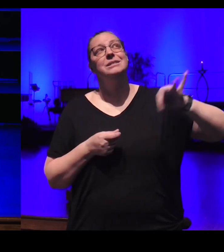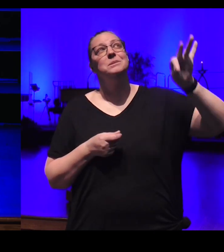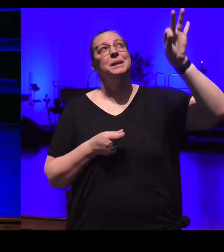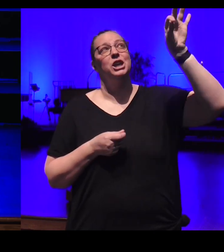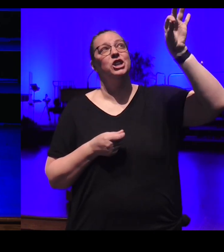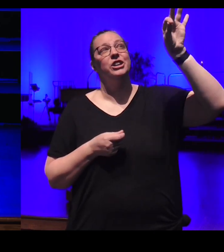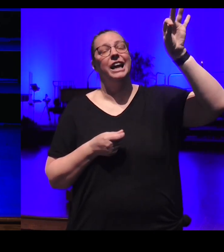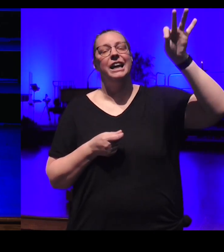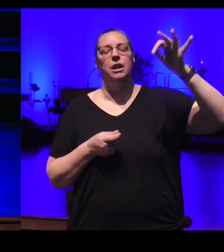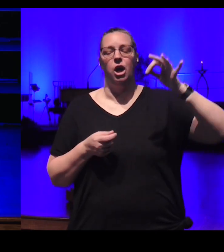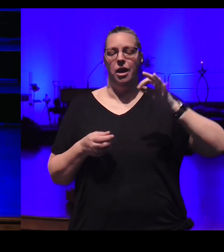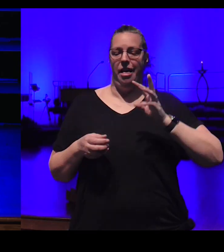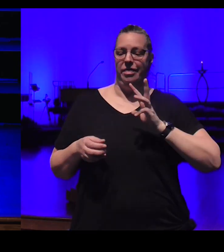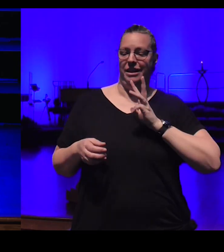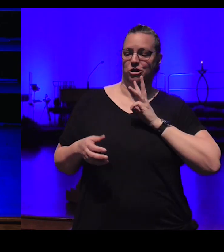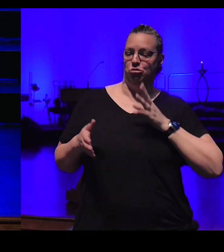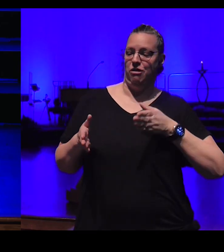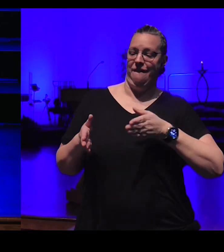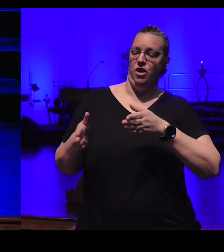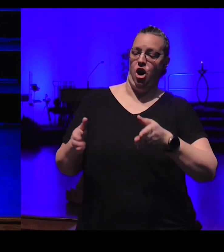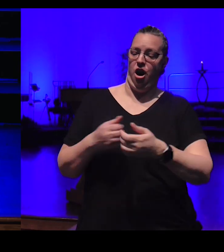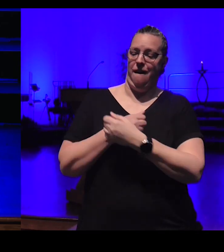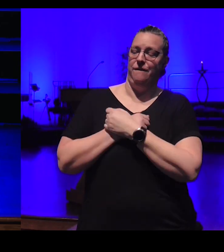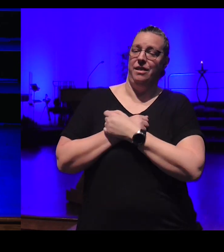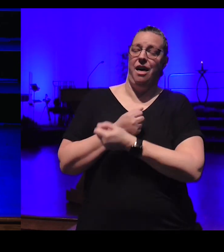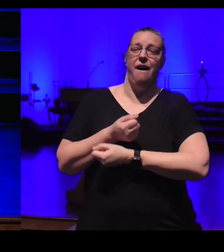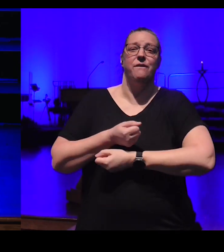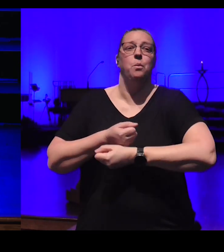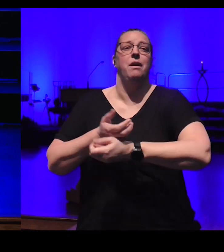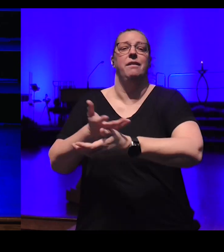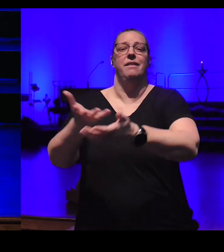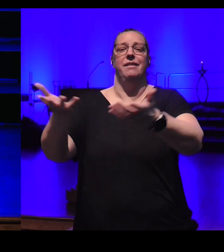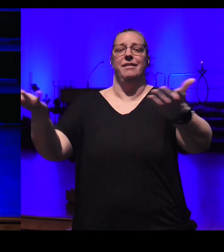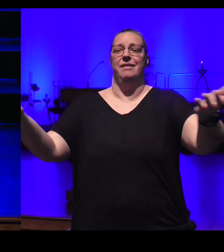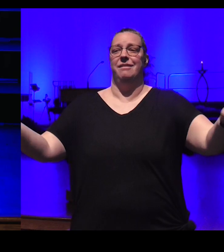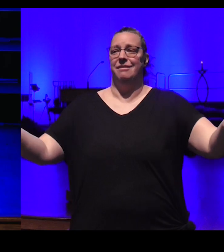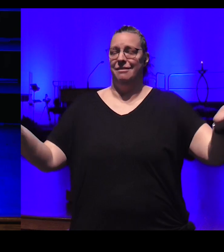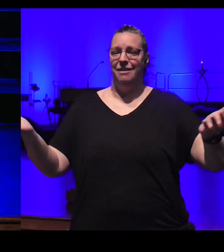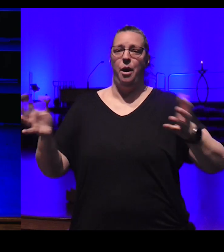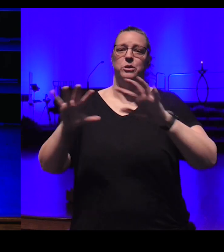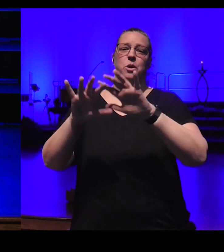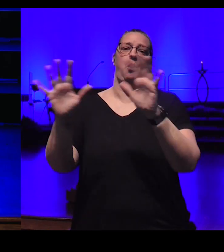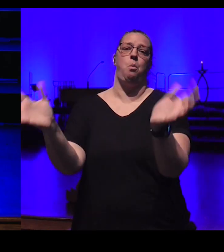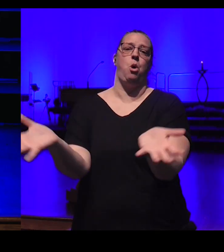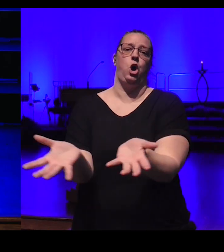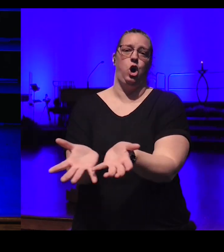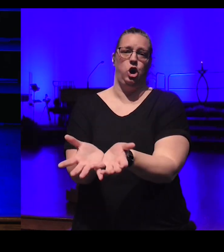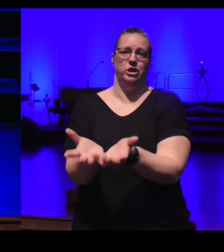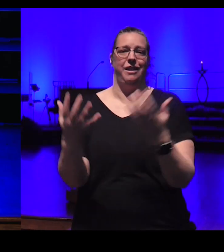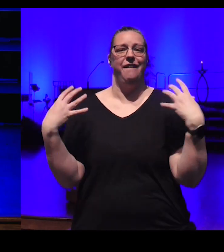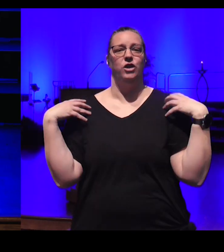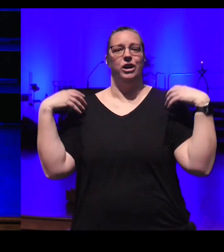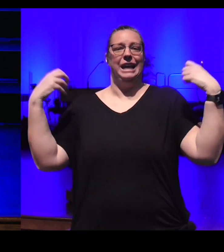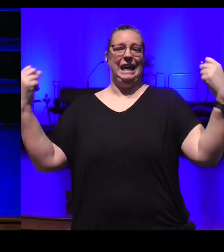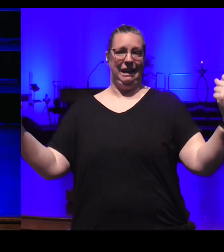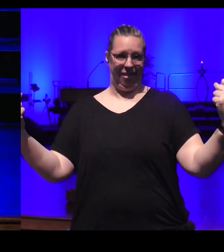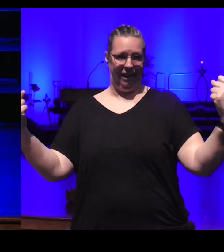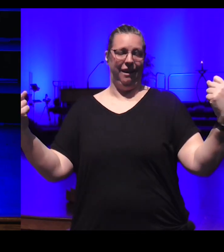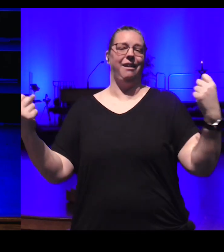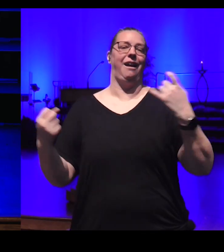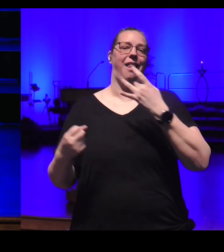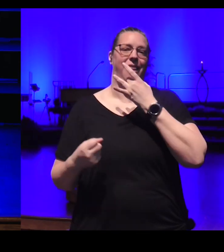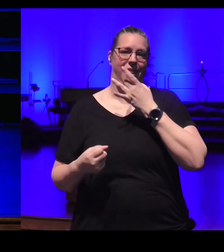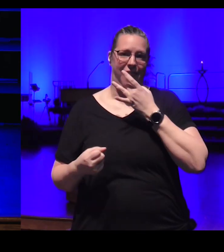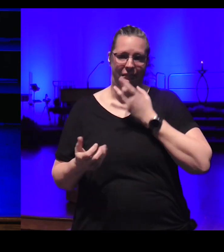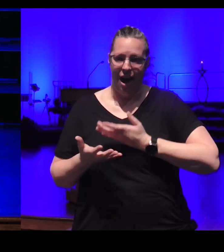river of love to flow out today, out into the world, as a healing balm, as a healing